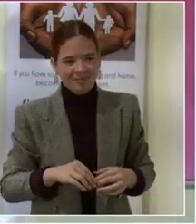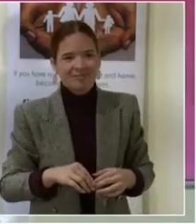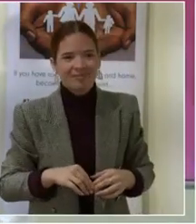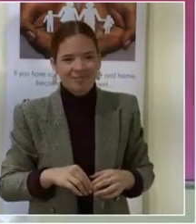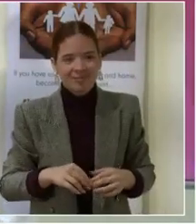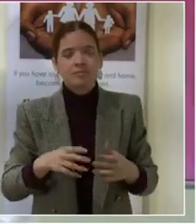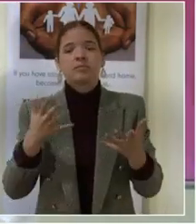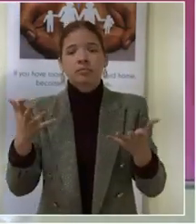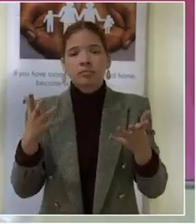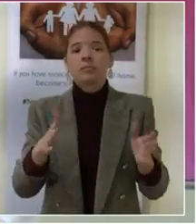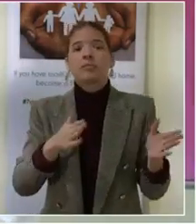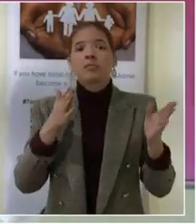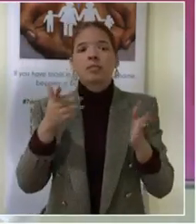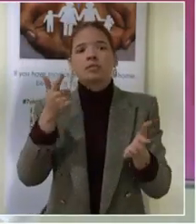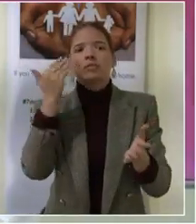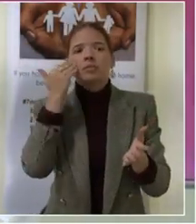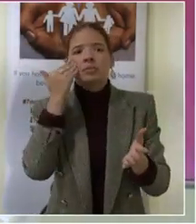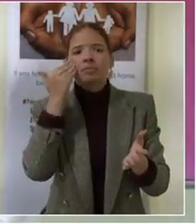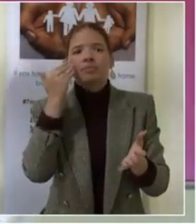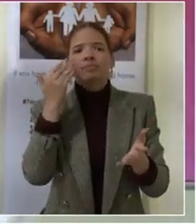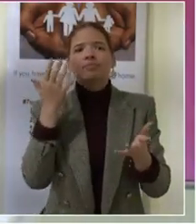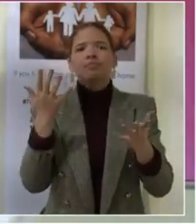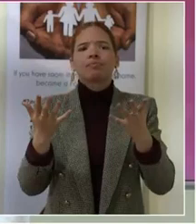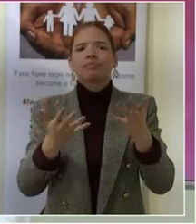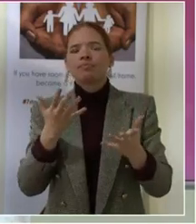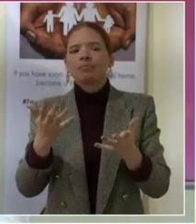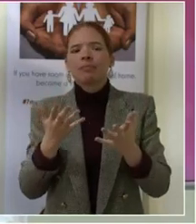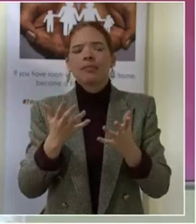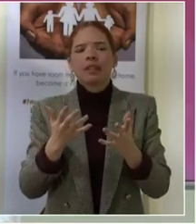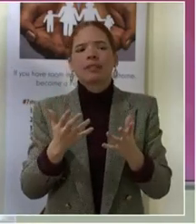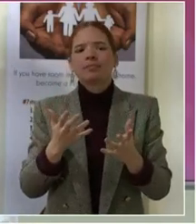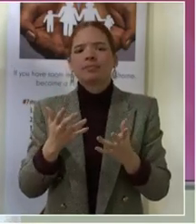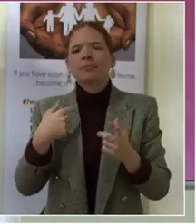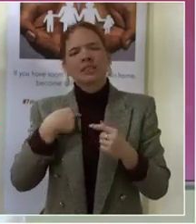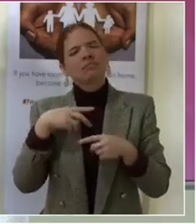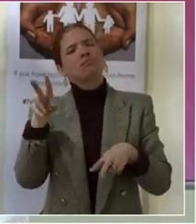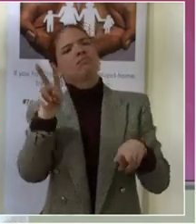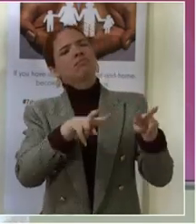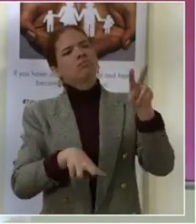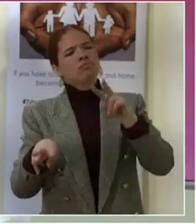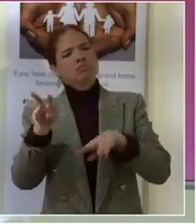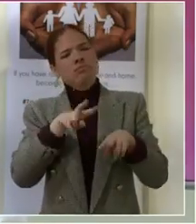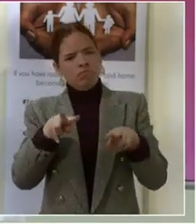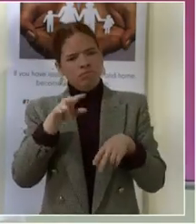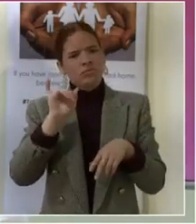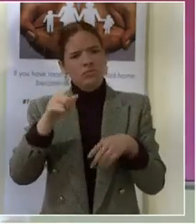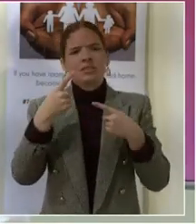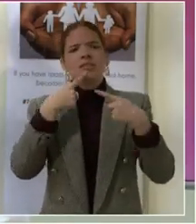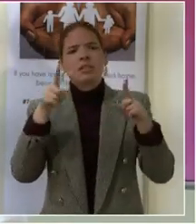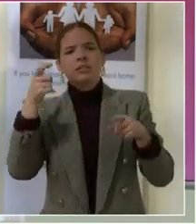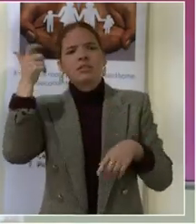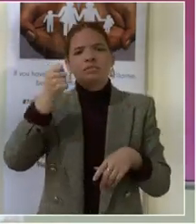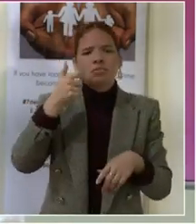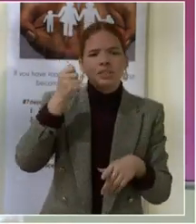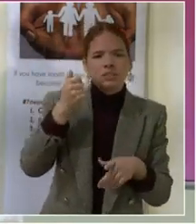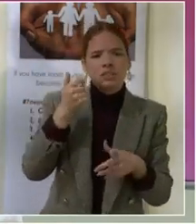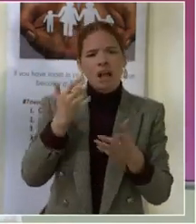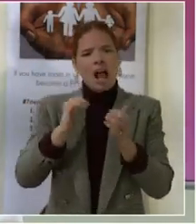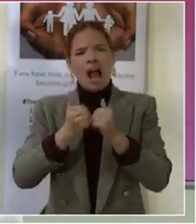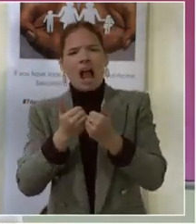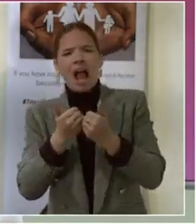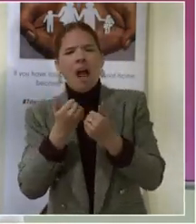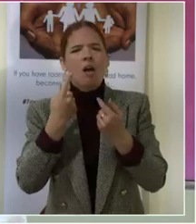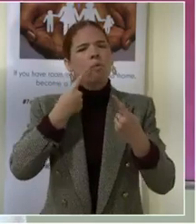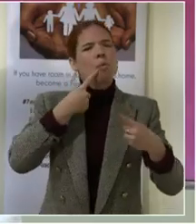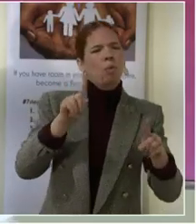So, I judge the success of the grantee program a lot by my movement in the community, because one